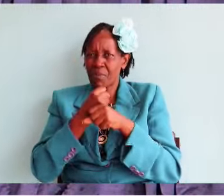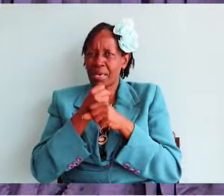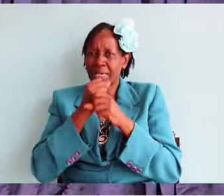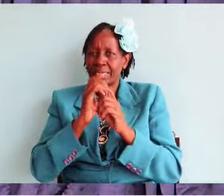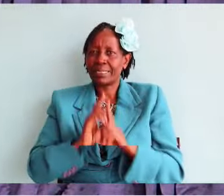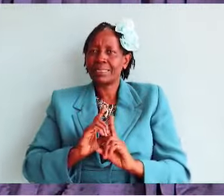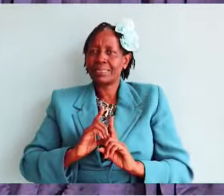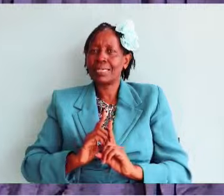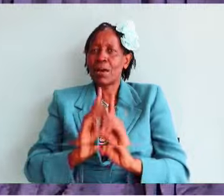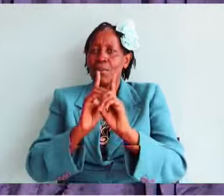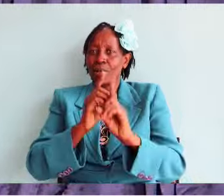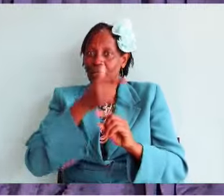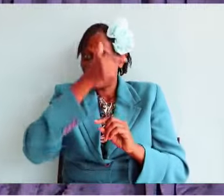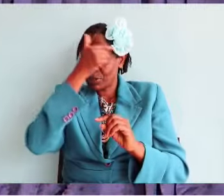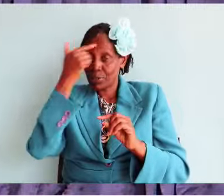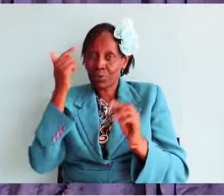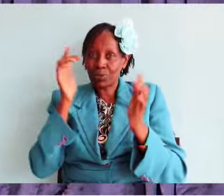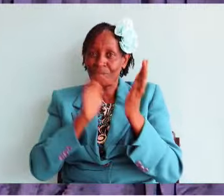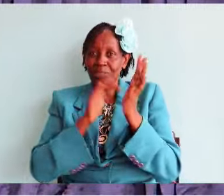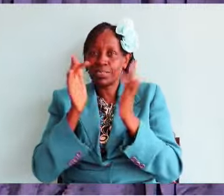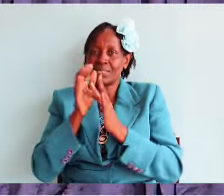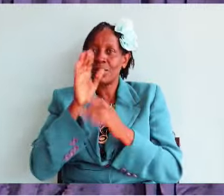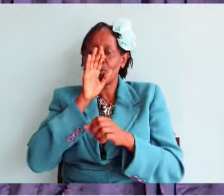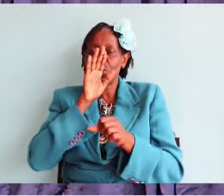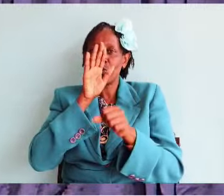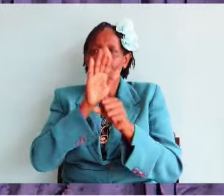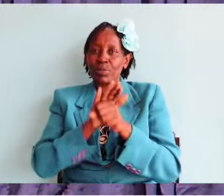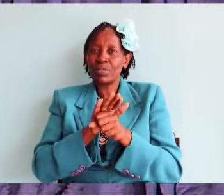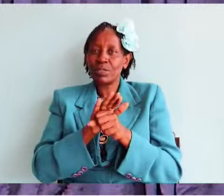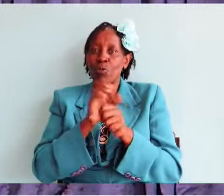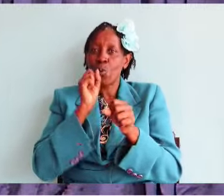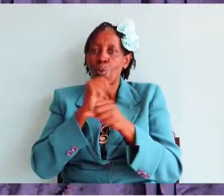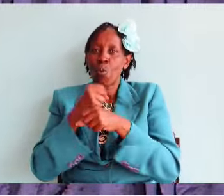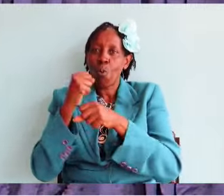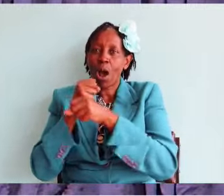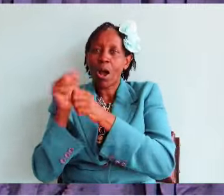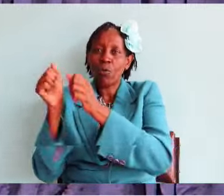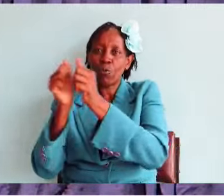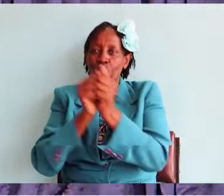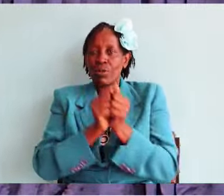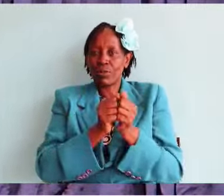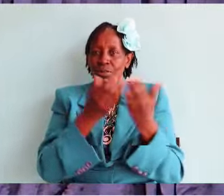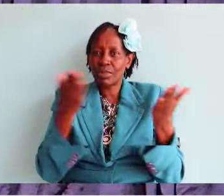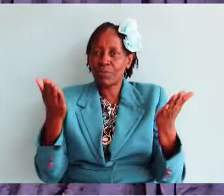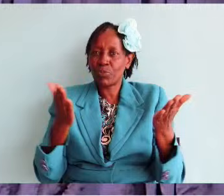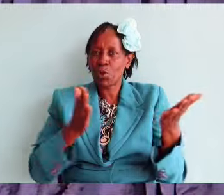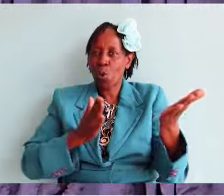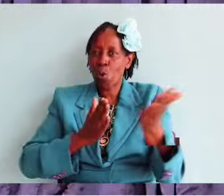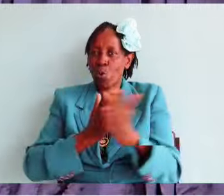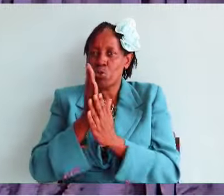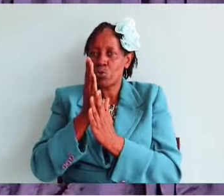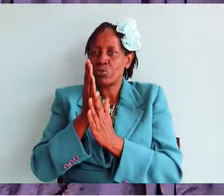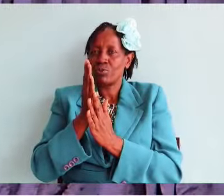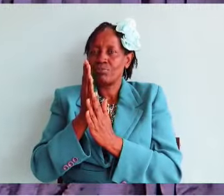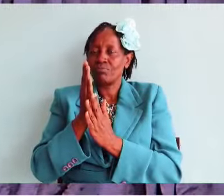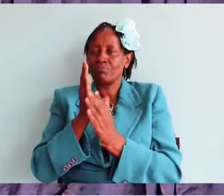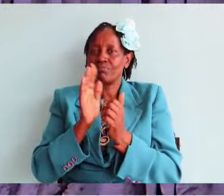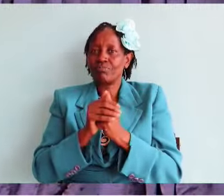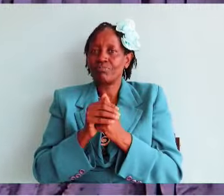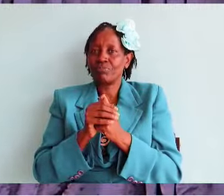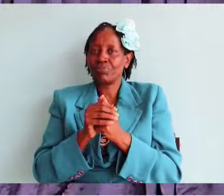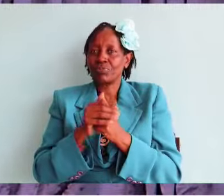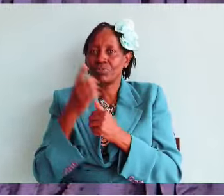Because Jesus promised that he is going to be with them all through their discipling life.